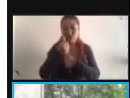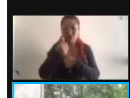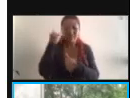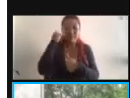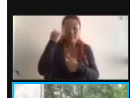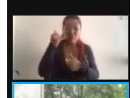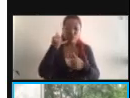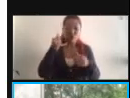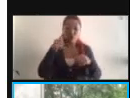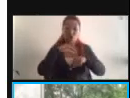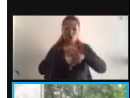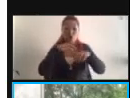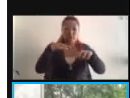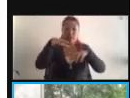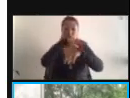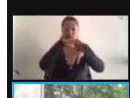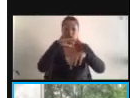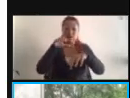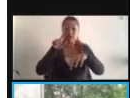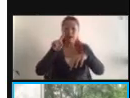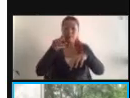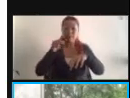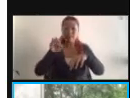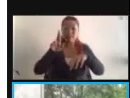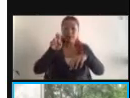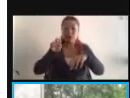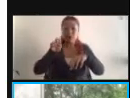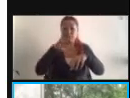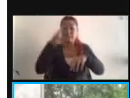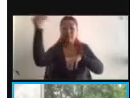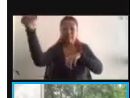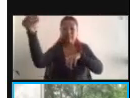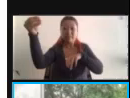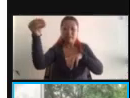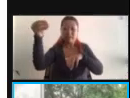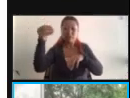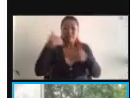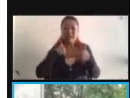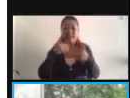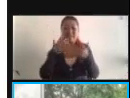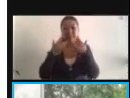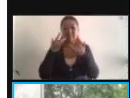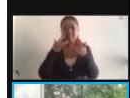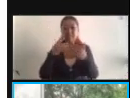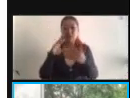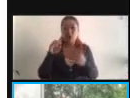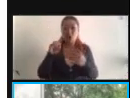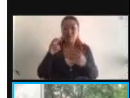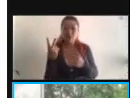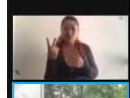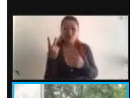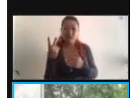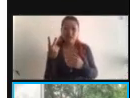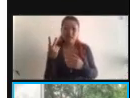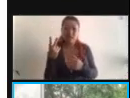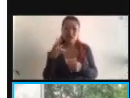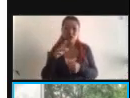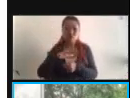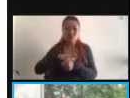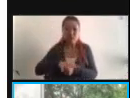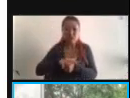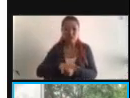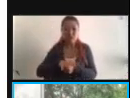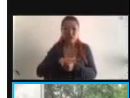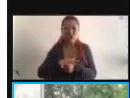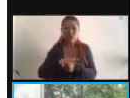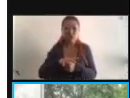atmosphere, what we are dealing with is lack of oxygen, very little atmospheric pressure, extreme temperatures, and of